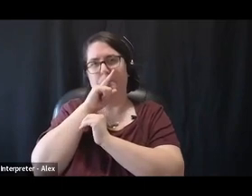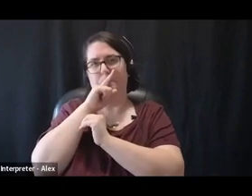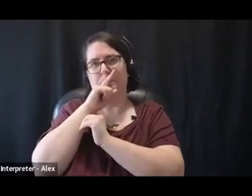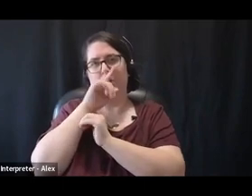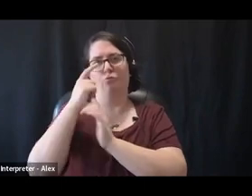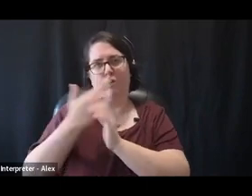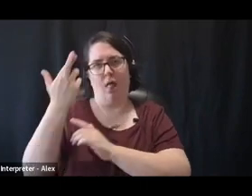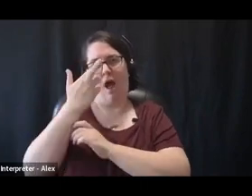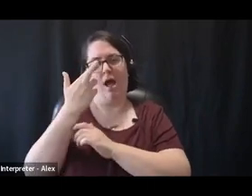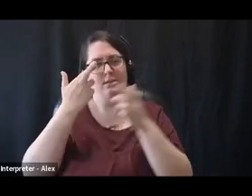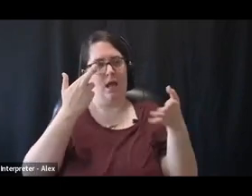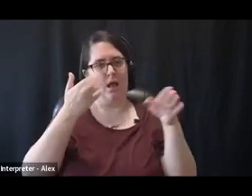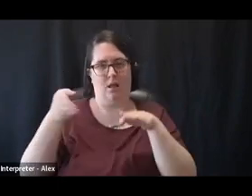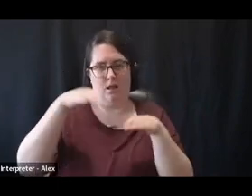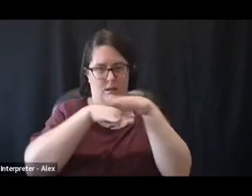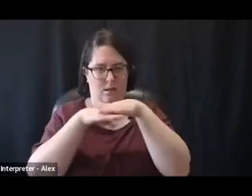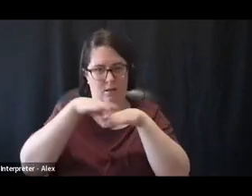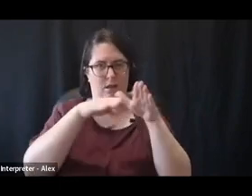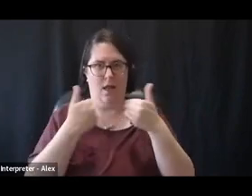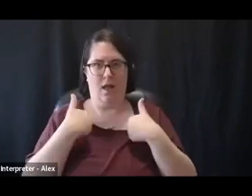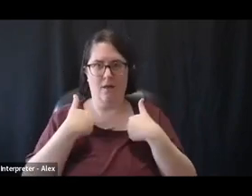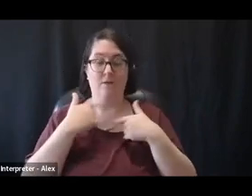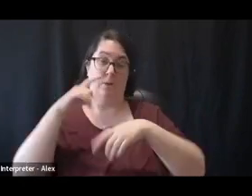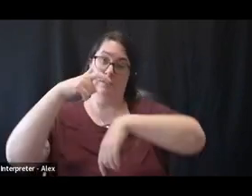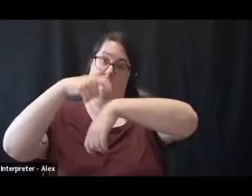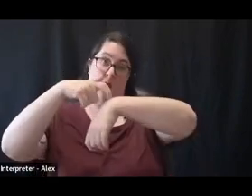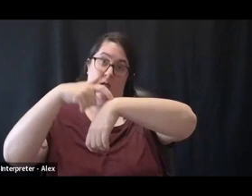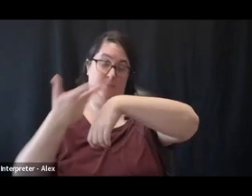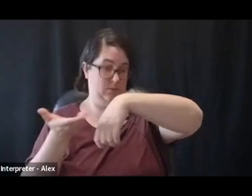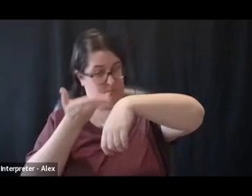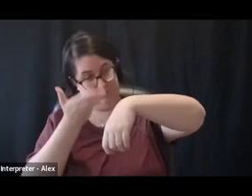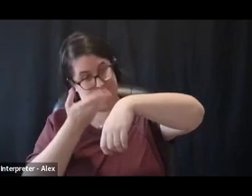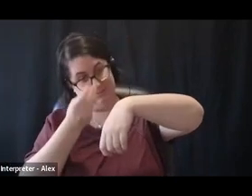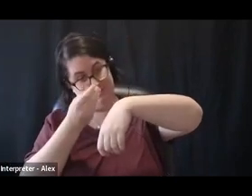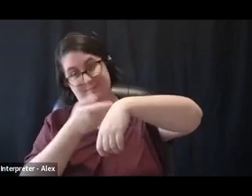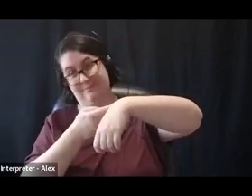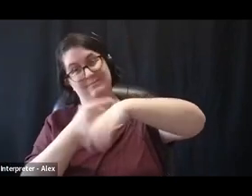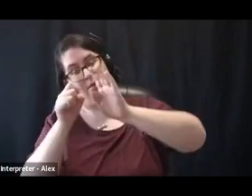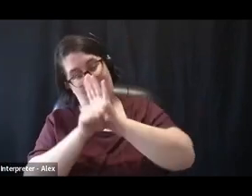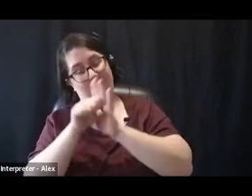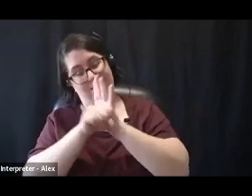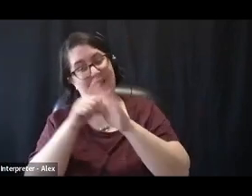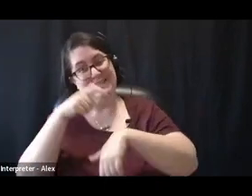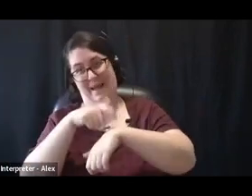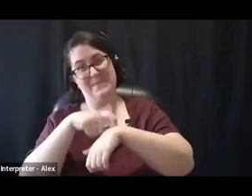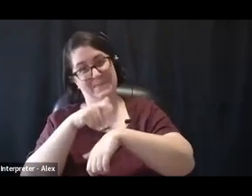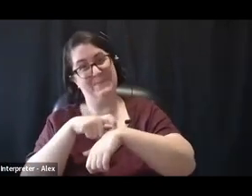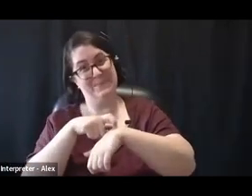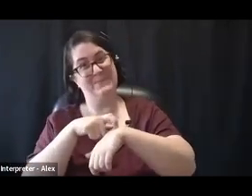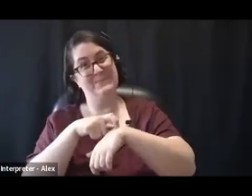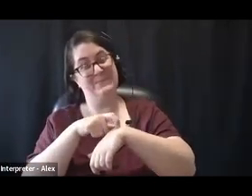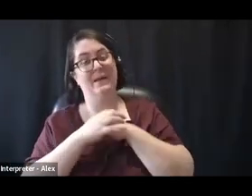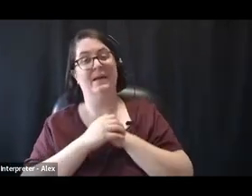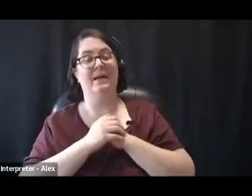that emerge as a result. And time, as we've mentioned already several times, is one of the key factors of that, that it's something